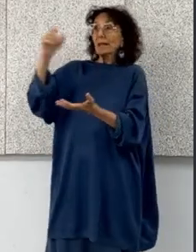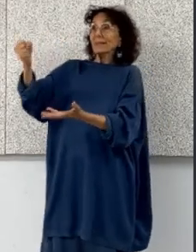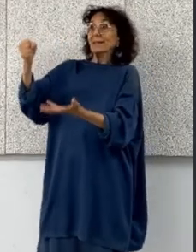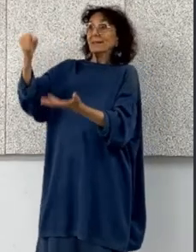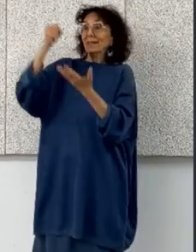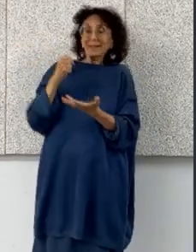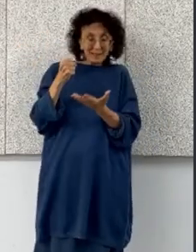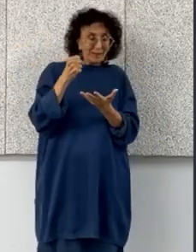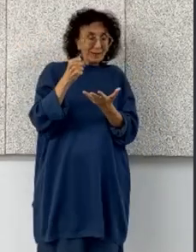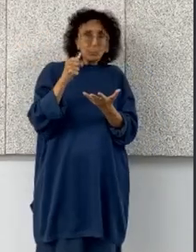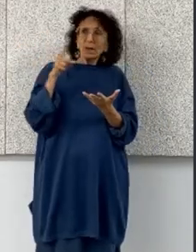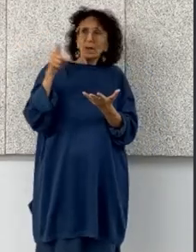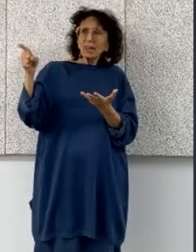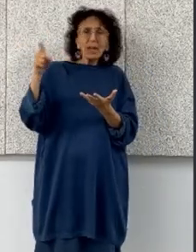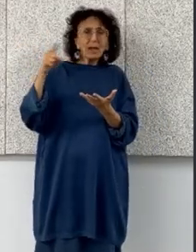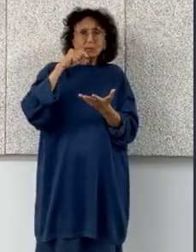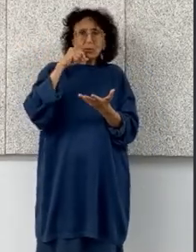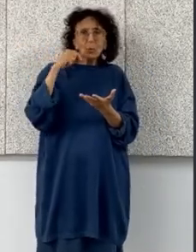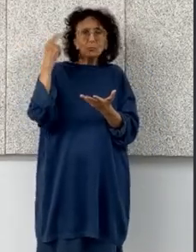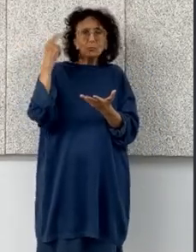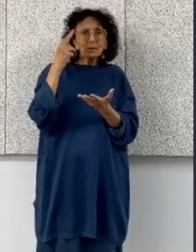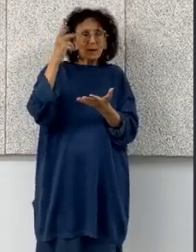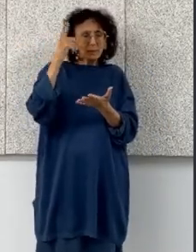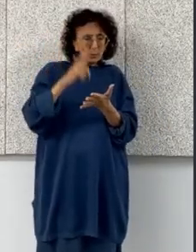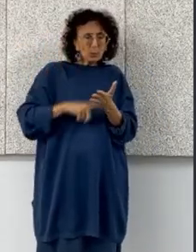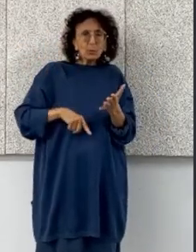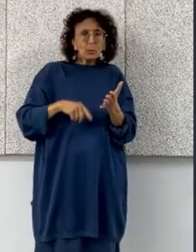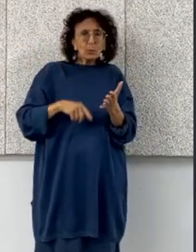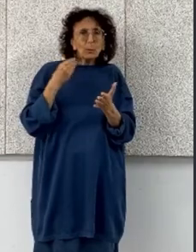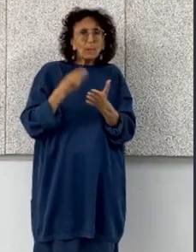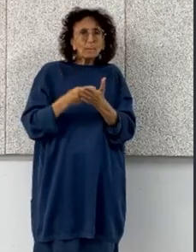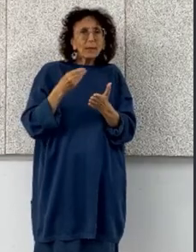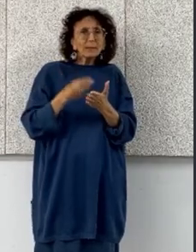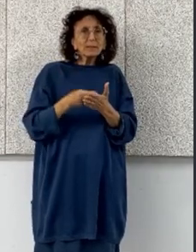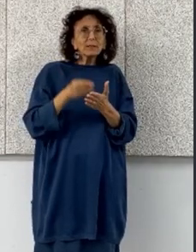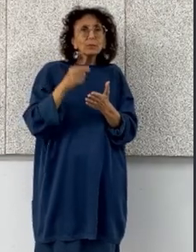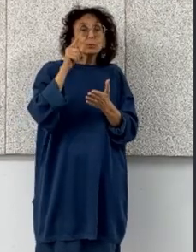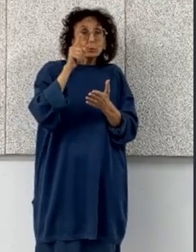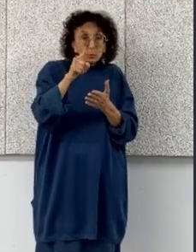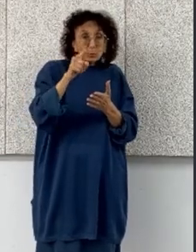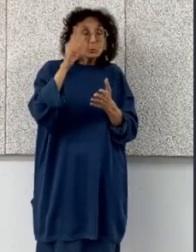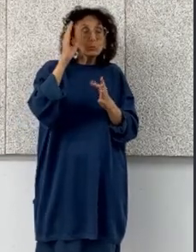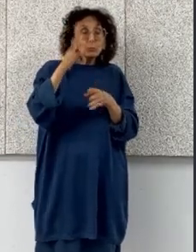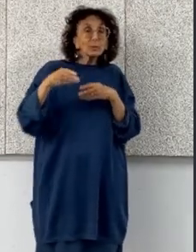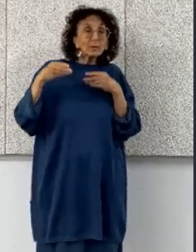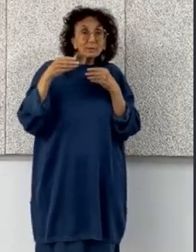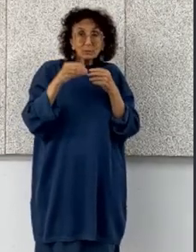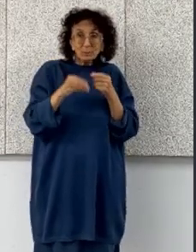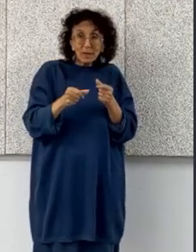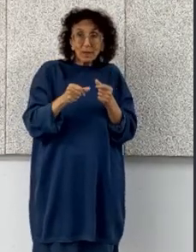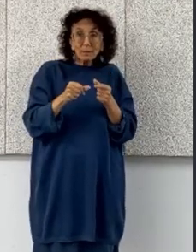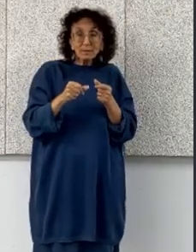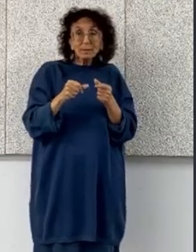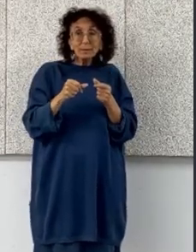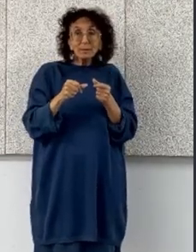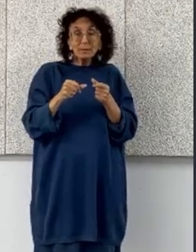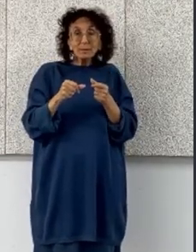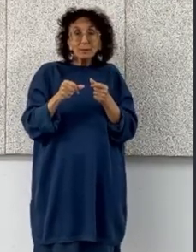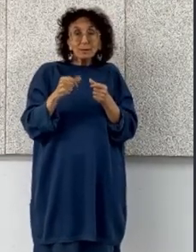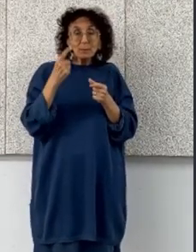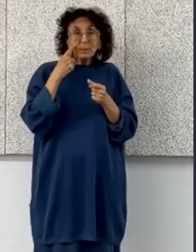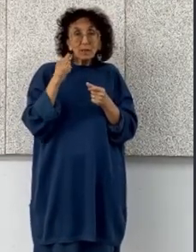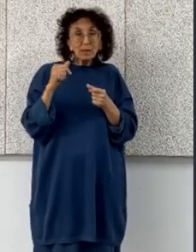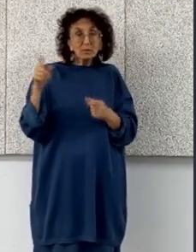doesn't take into account all of the money you are actually going to spend for the pleasure of having